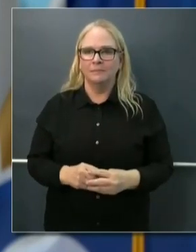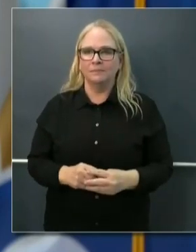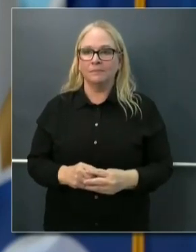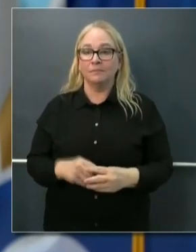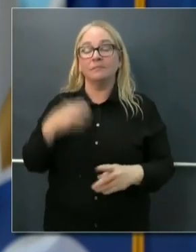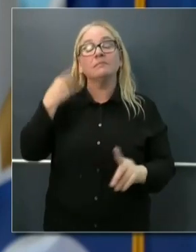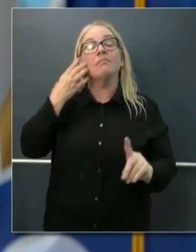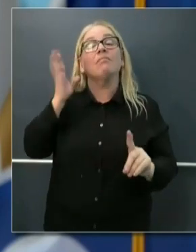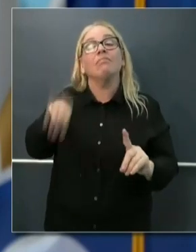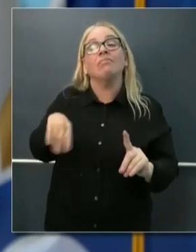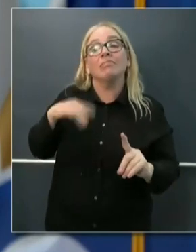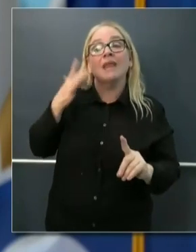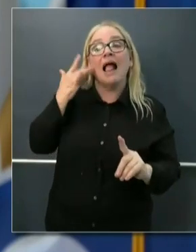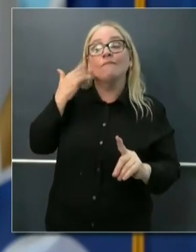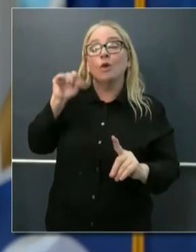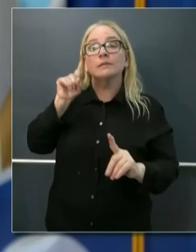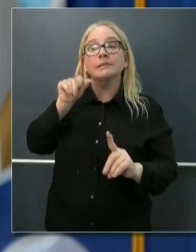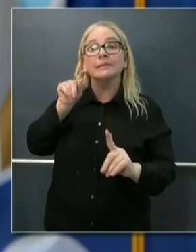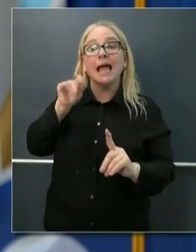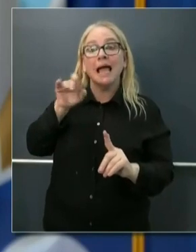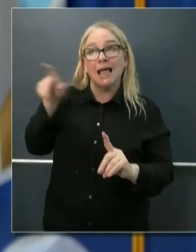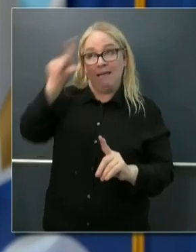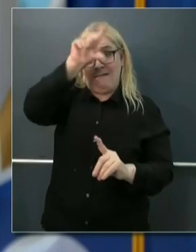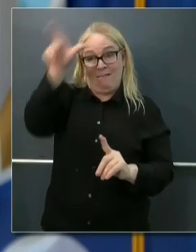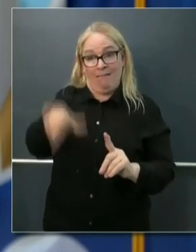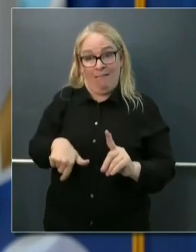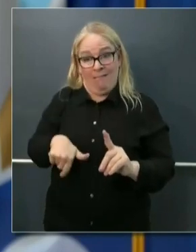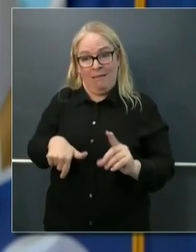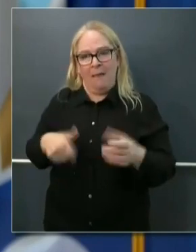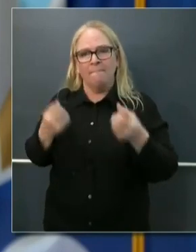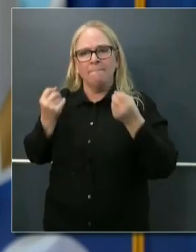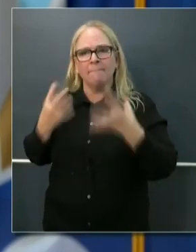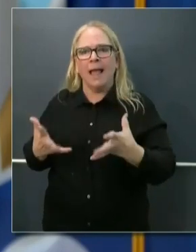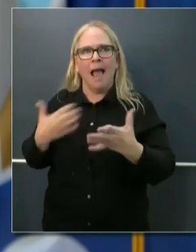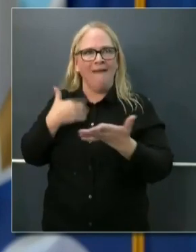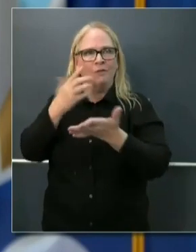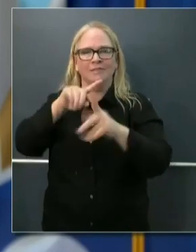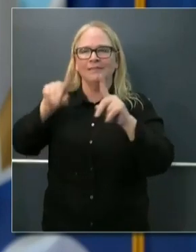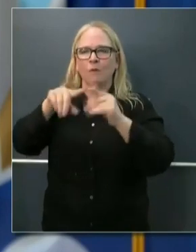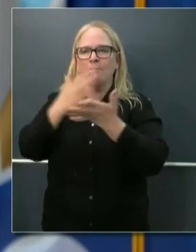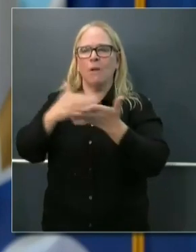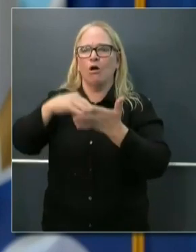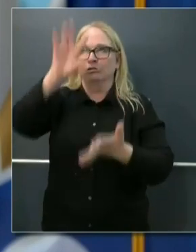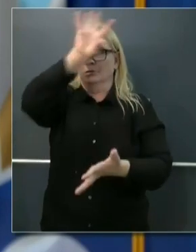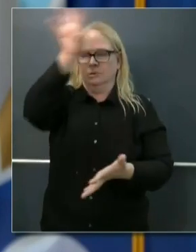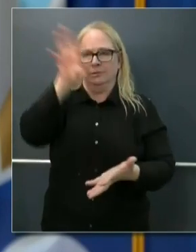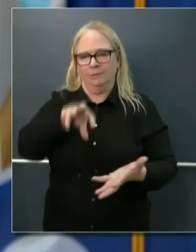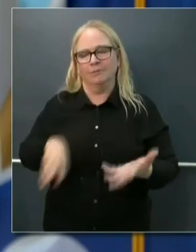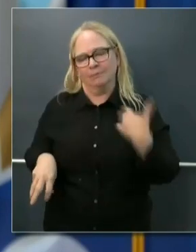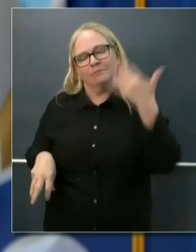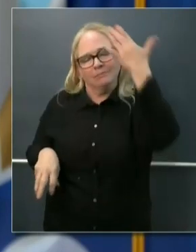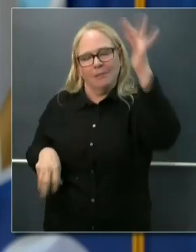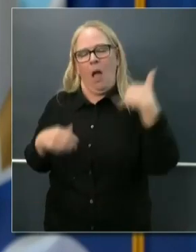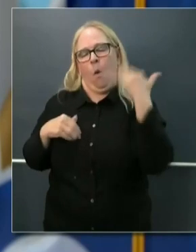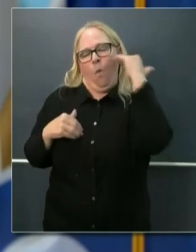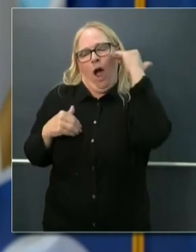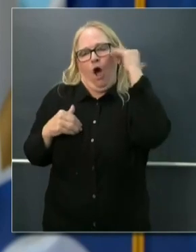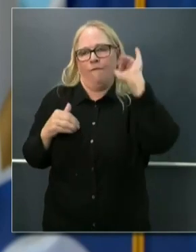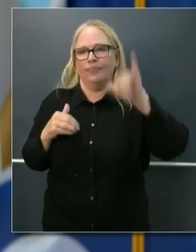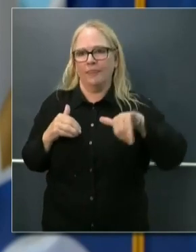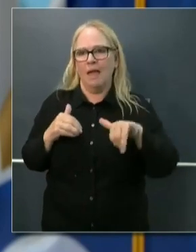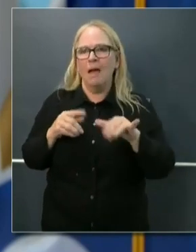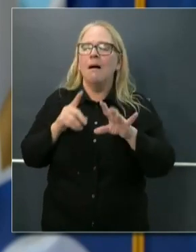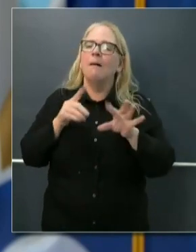state, is many parts. And that means we recognize the incredible imperative and importance of